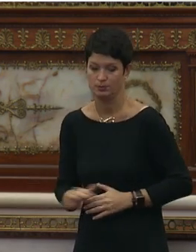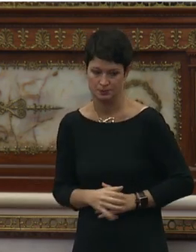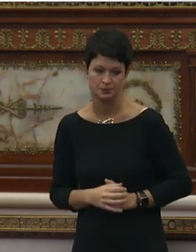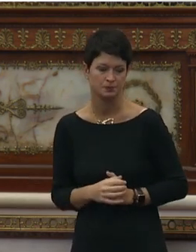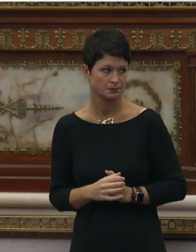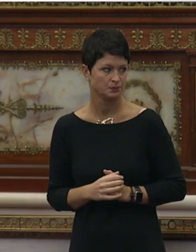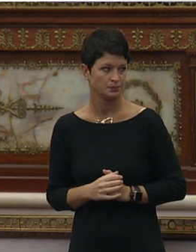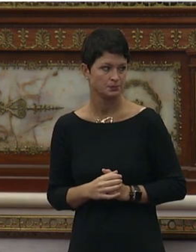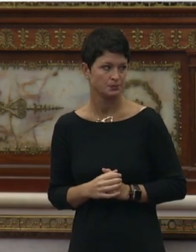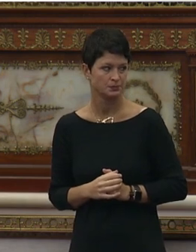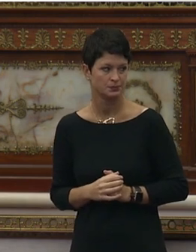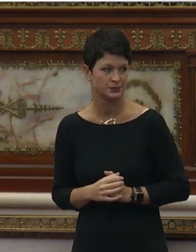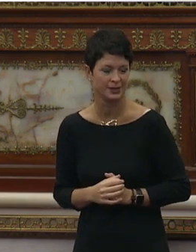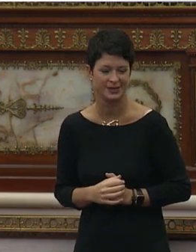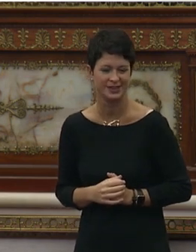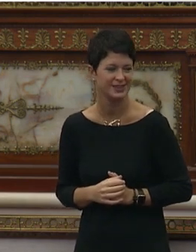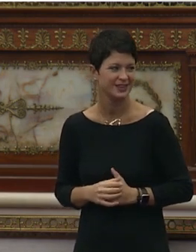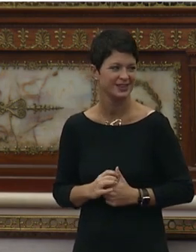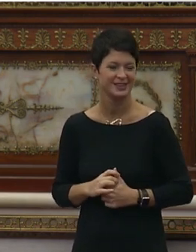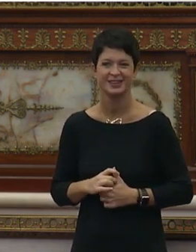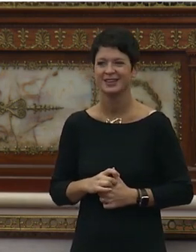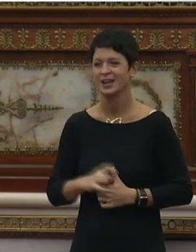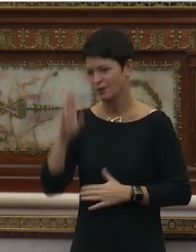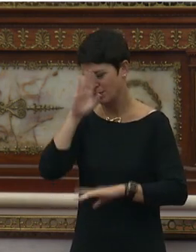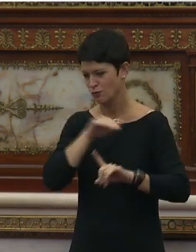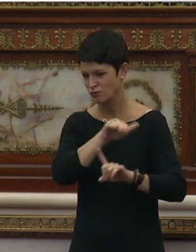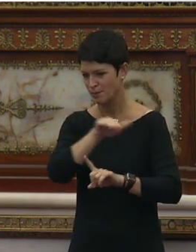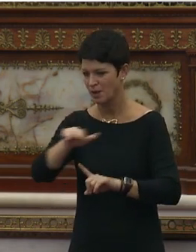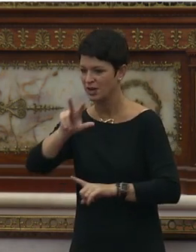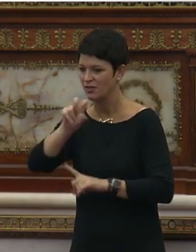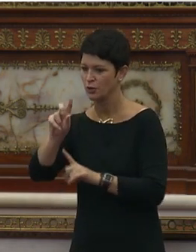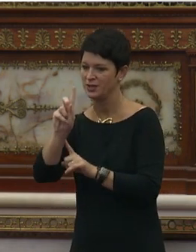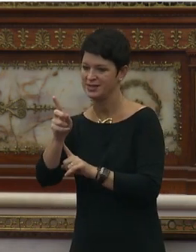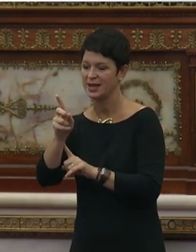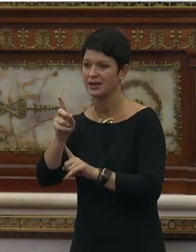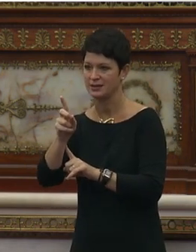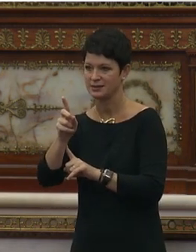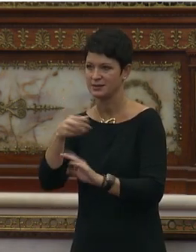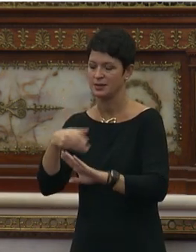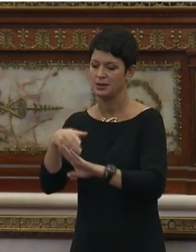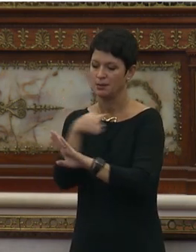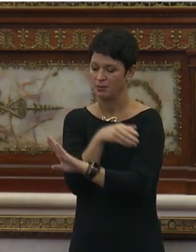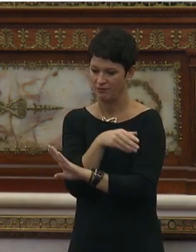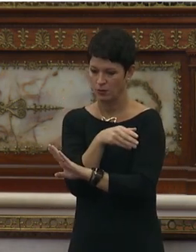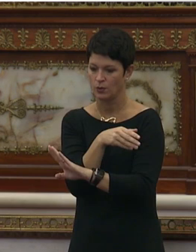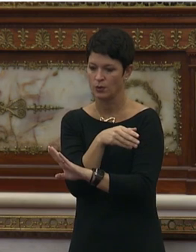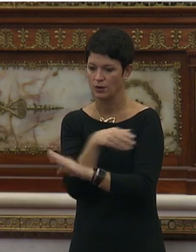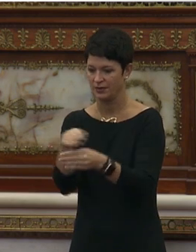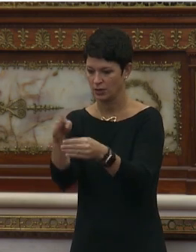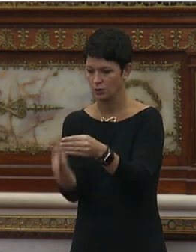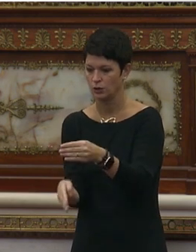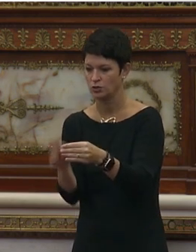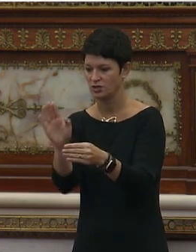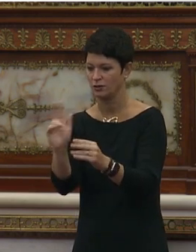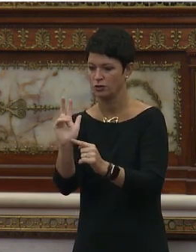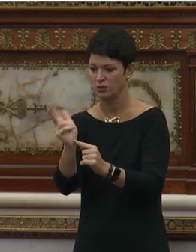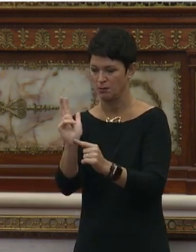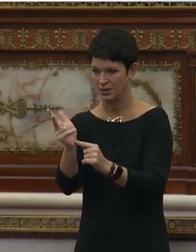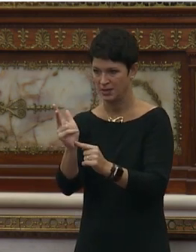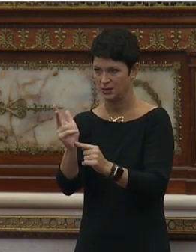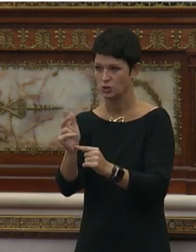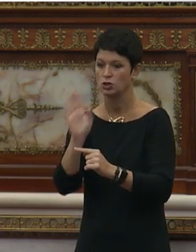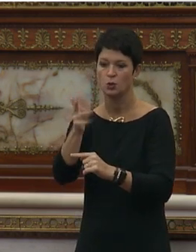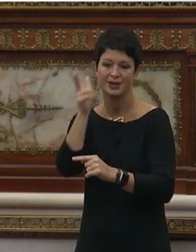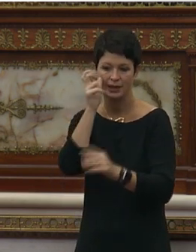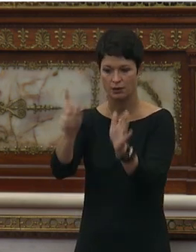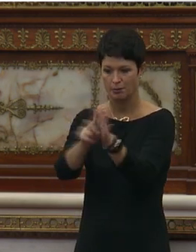So just want to remind you that 30 seconds prior to the conclusion of your 3 minutes, there will